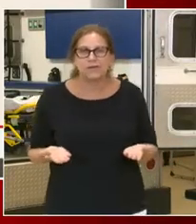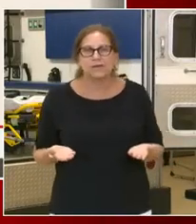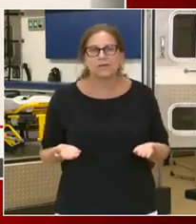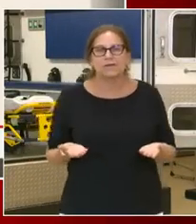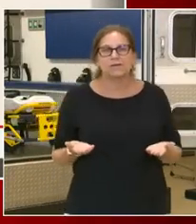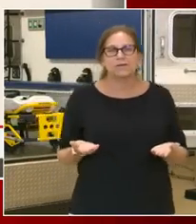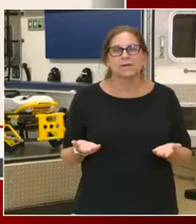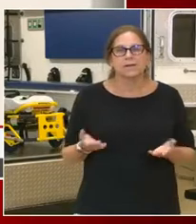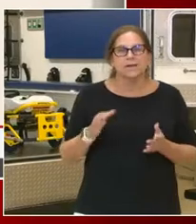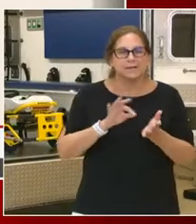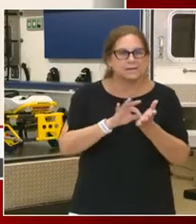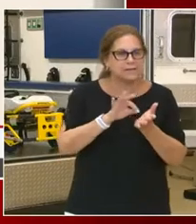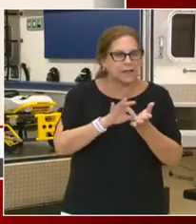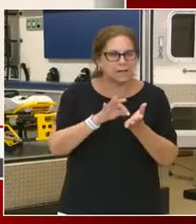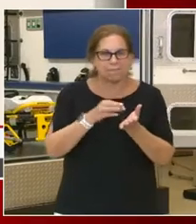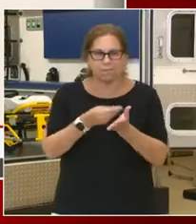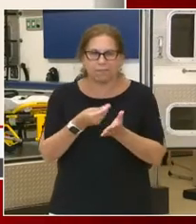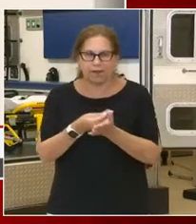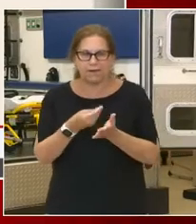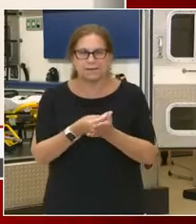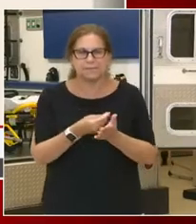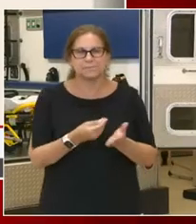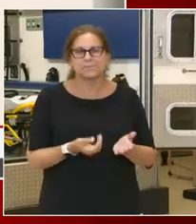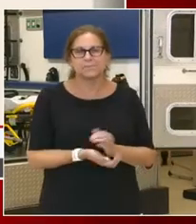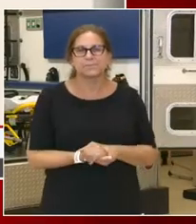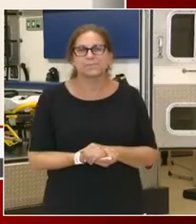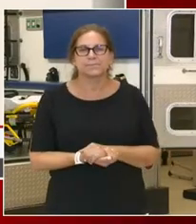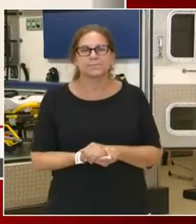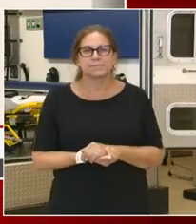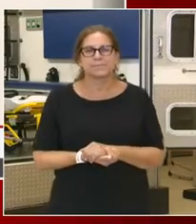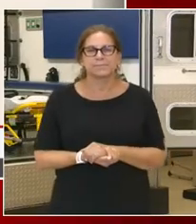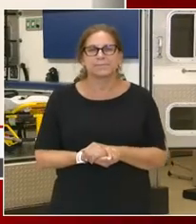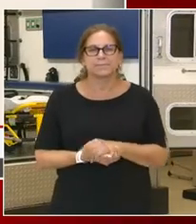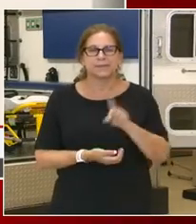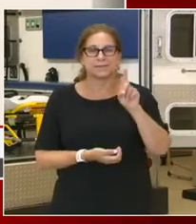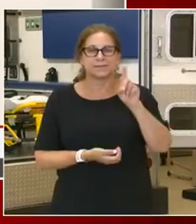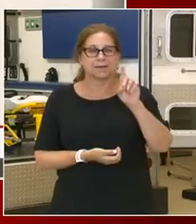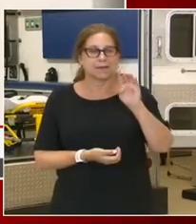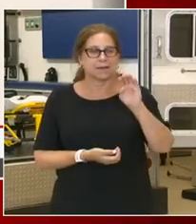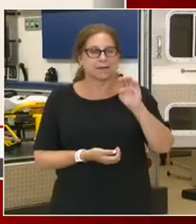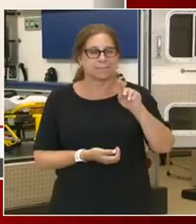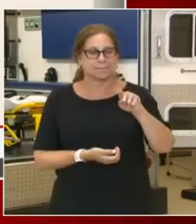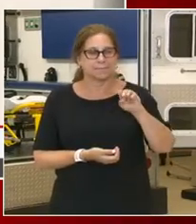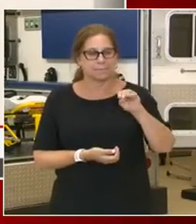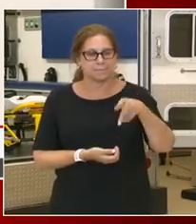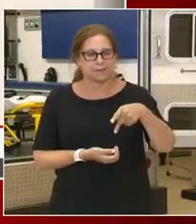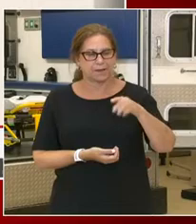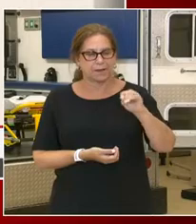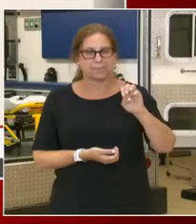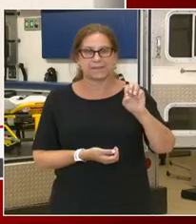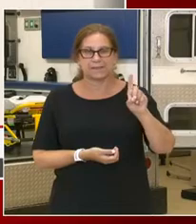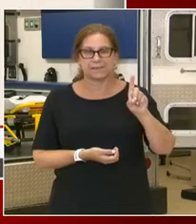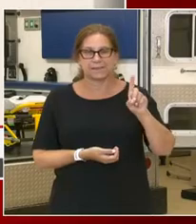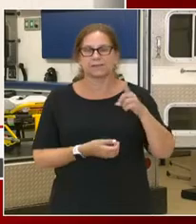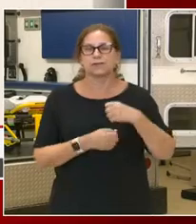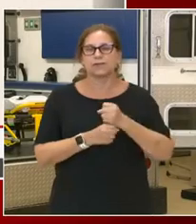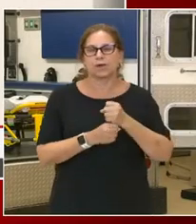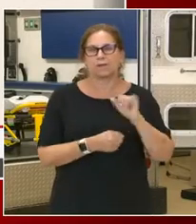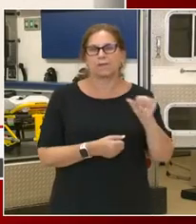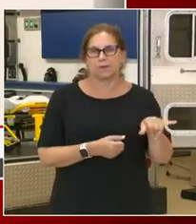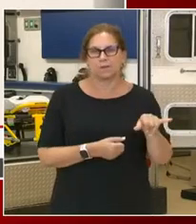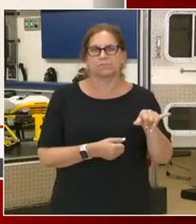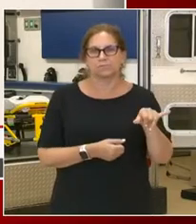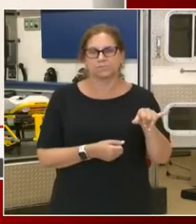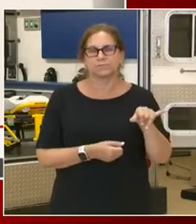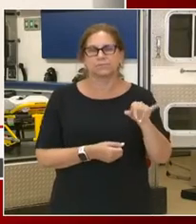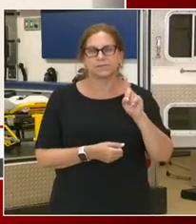forward, and really it is, from our vantage, and the role that the WIC plays is bringing all of these partners and folks together, and so I think employers will